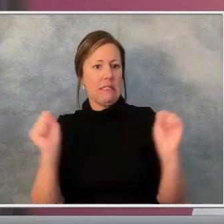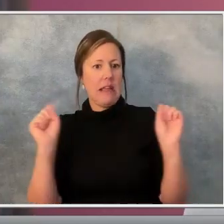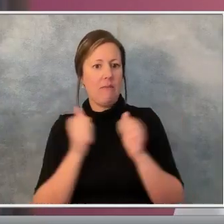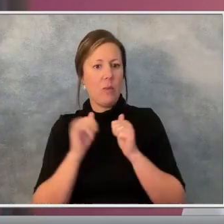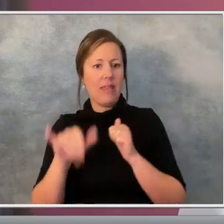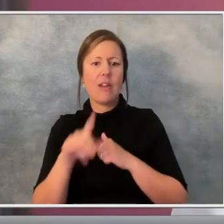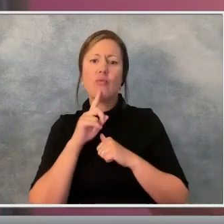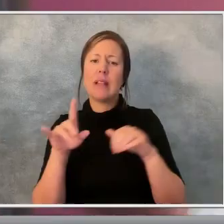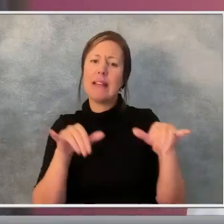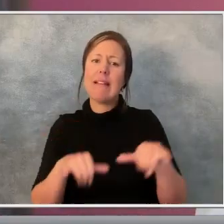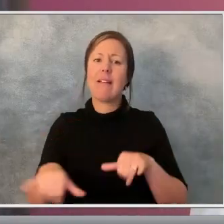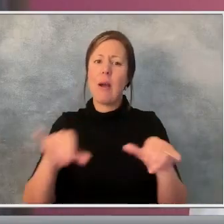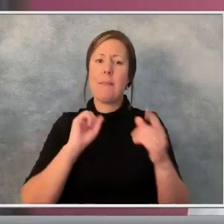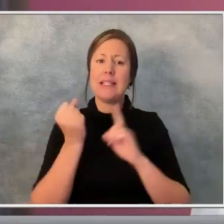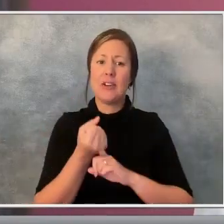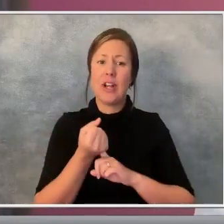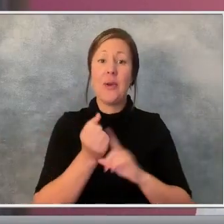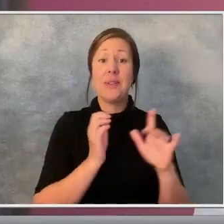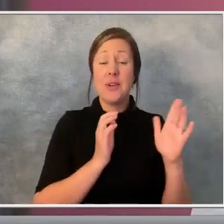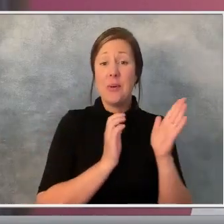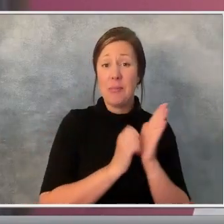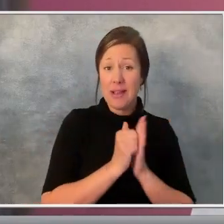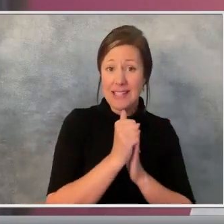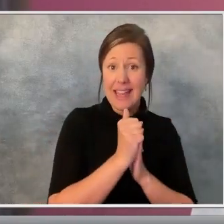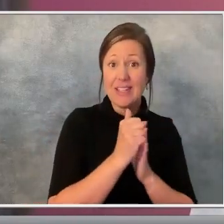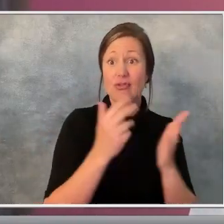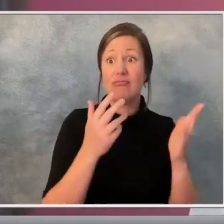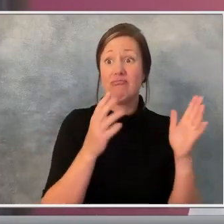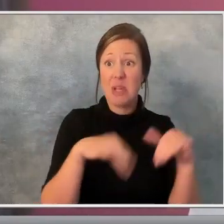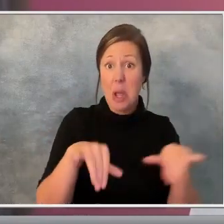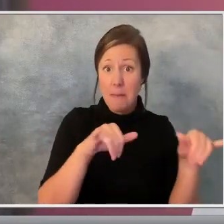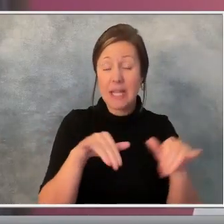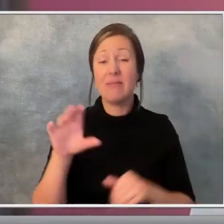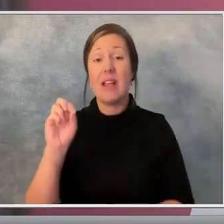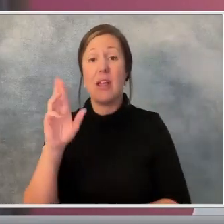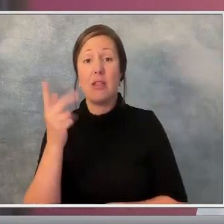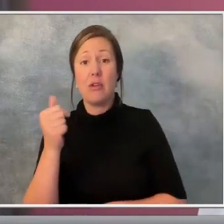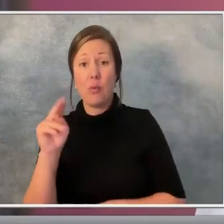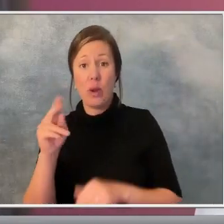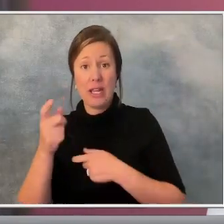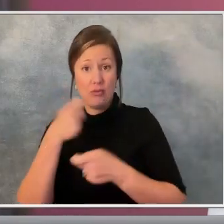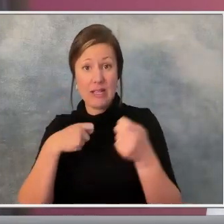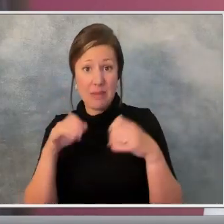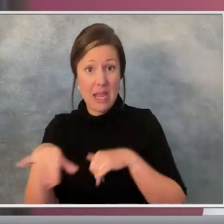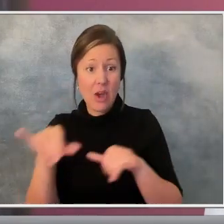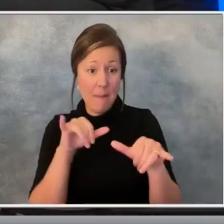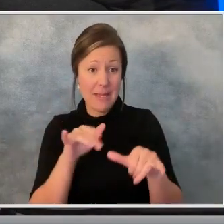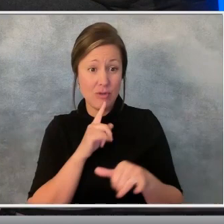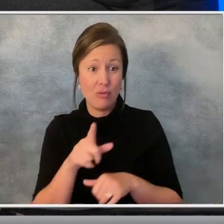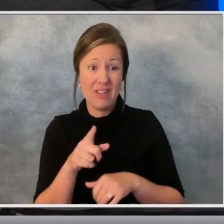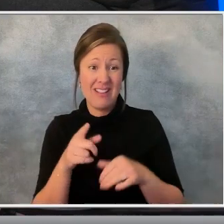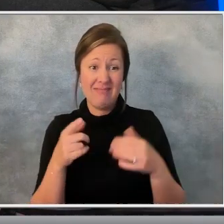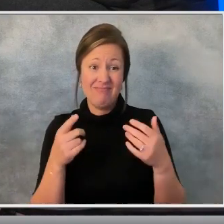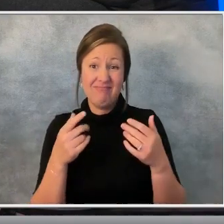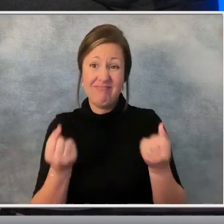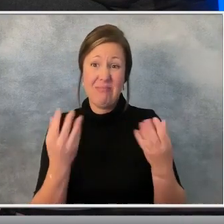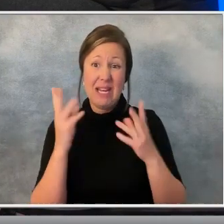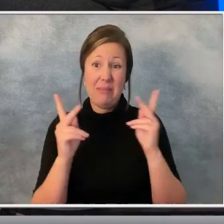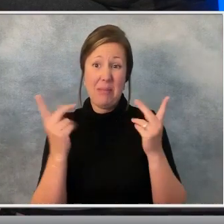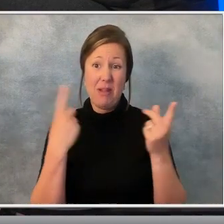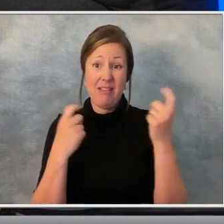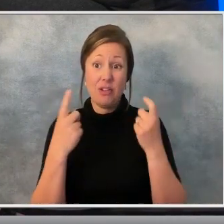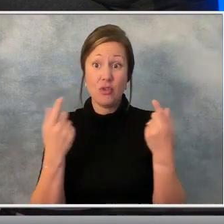So prostate cancer is common, organ transplants are common. So it's a question that comes up, honestly, quite frequently. So it's common that it happens at the same